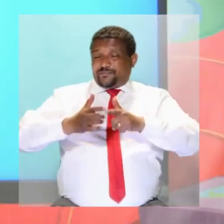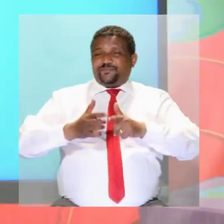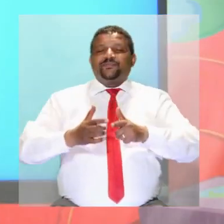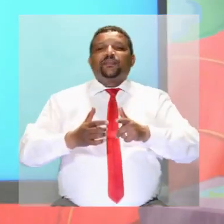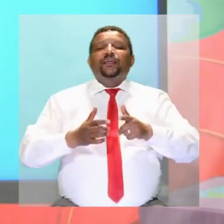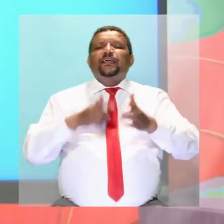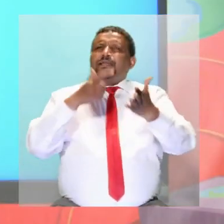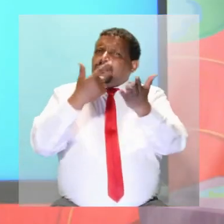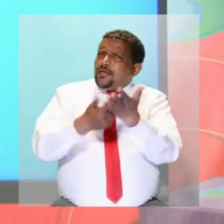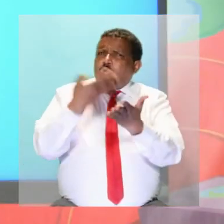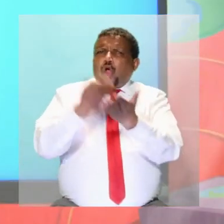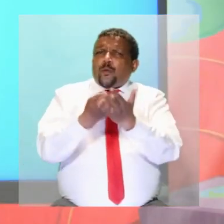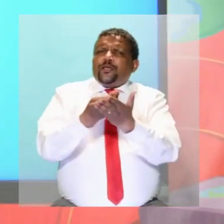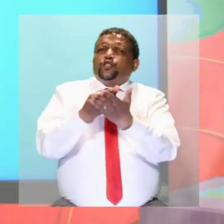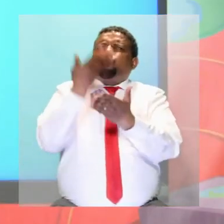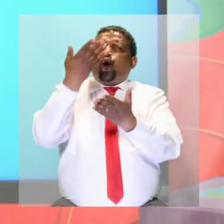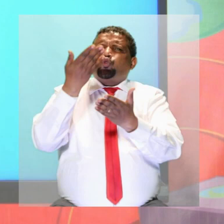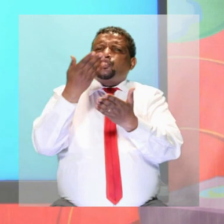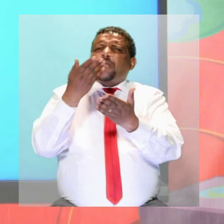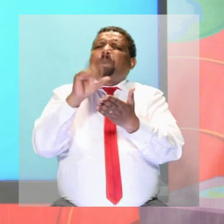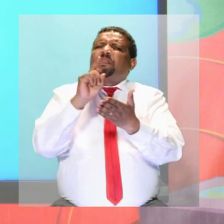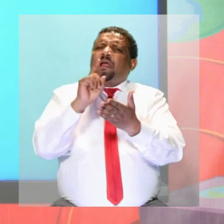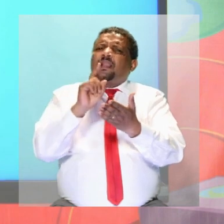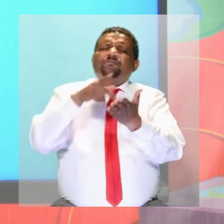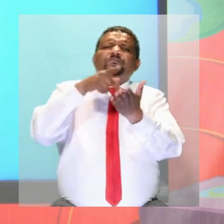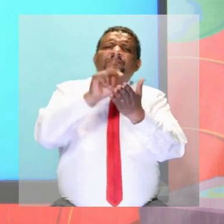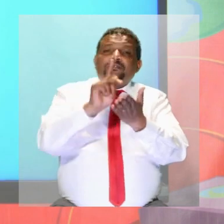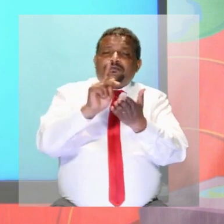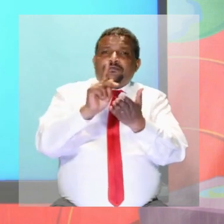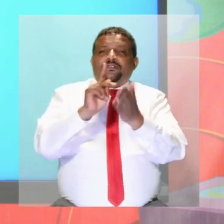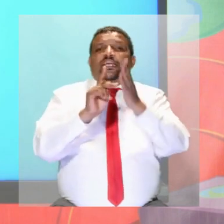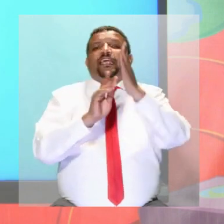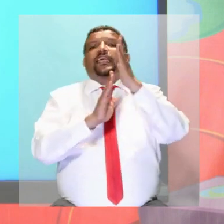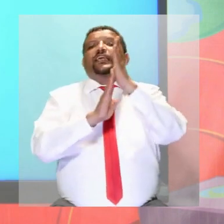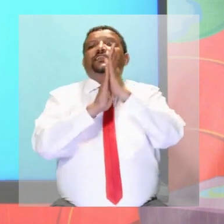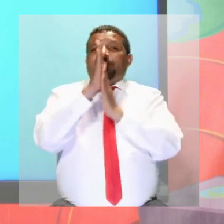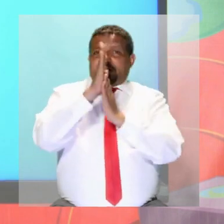the reward for the economic resource capital is interest.